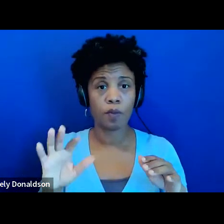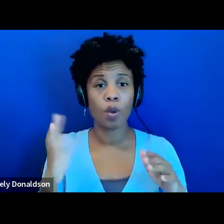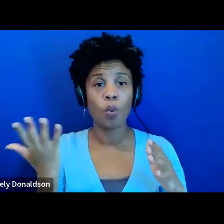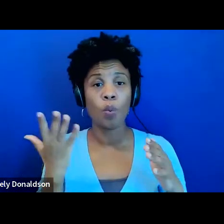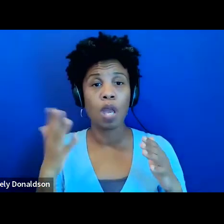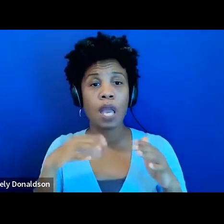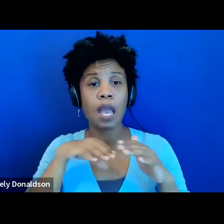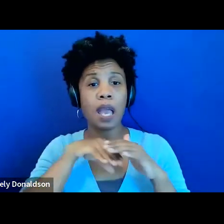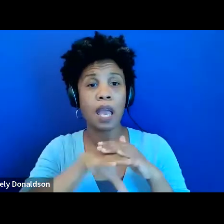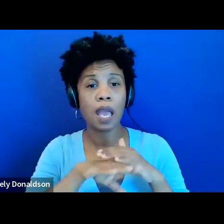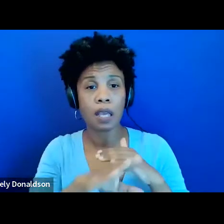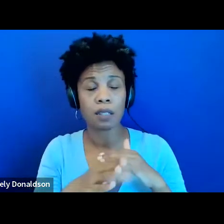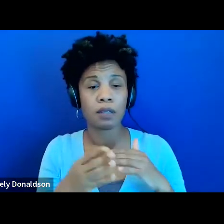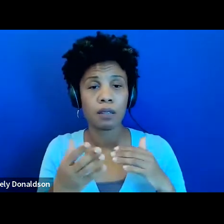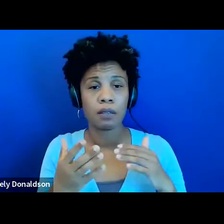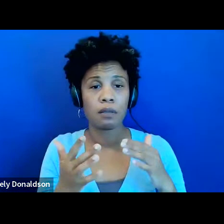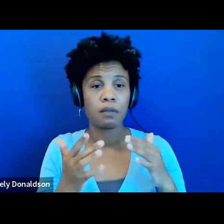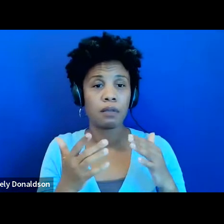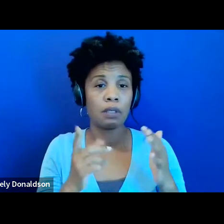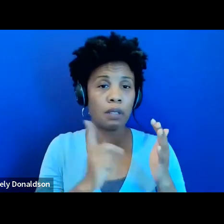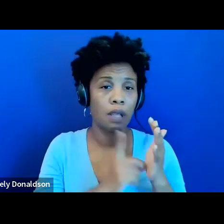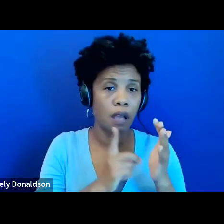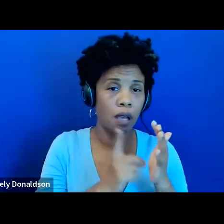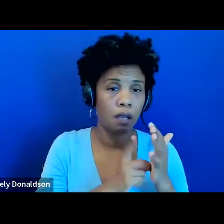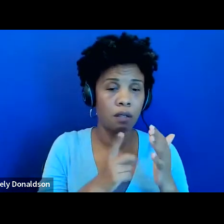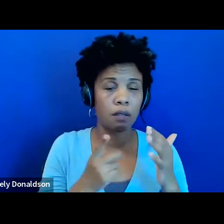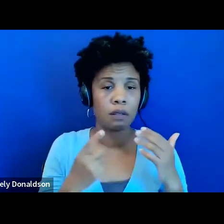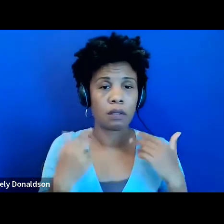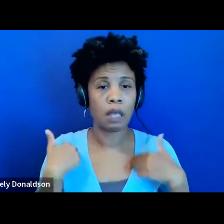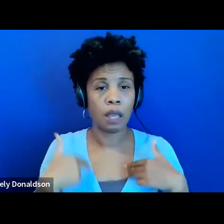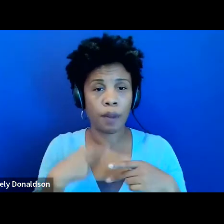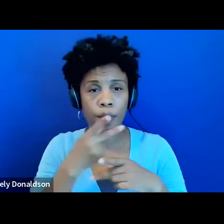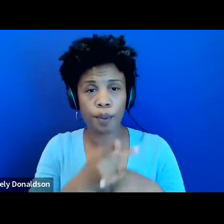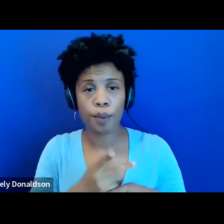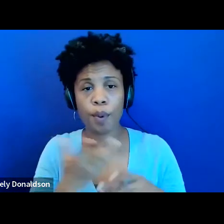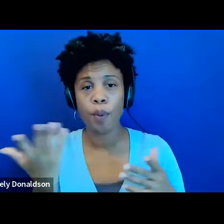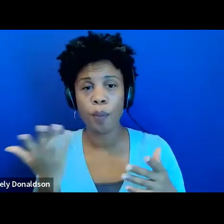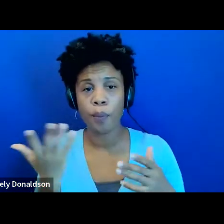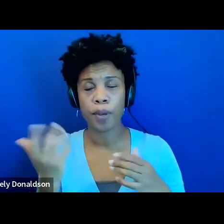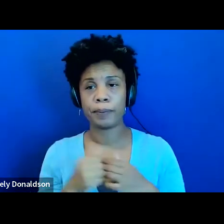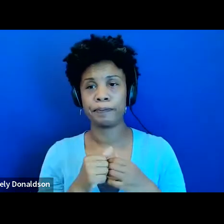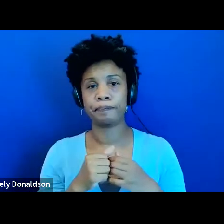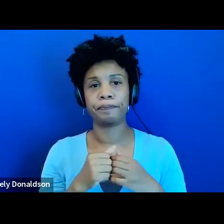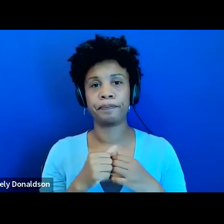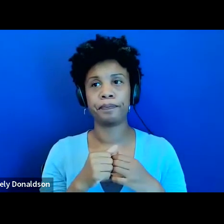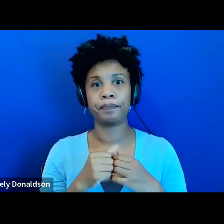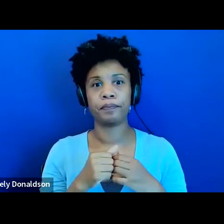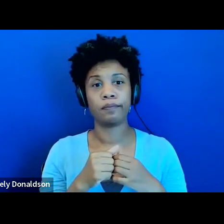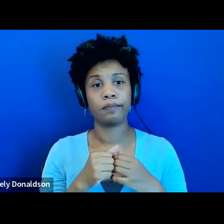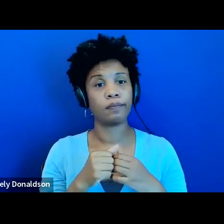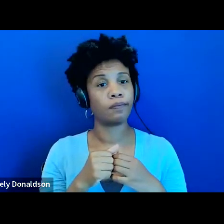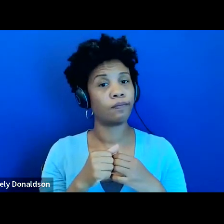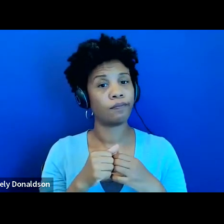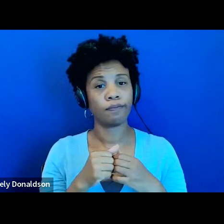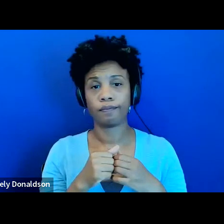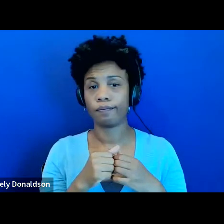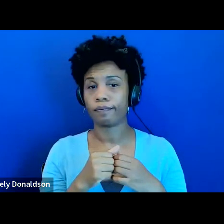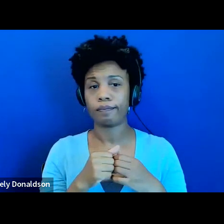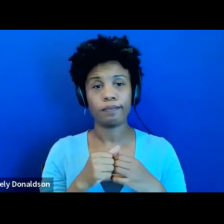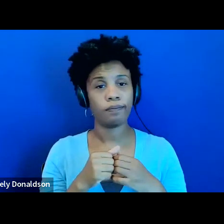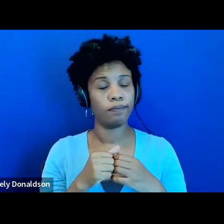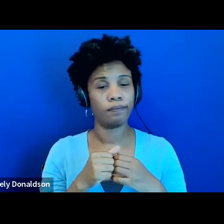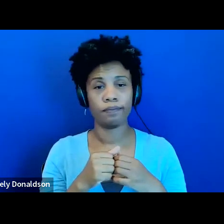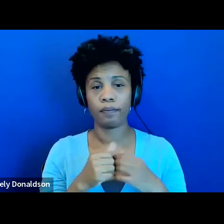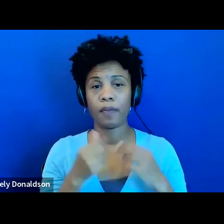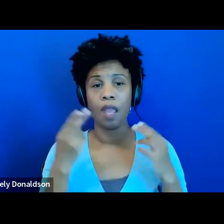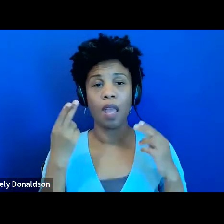access to regular medical assessments? Our flourishing youth were told to take the highway each time they traveled to